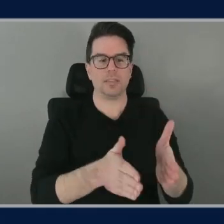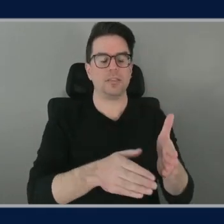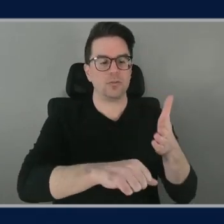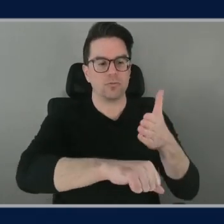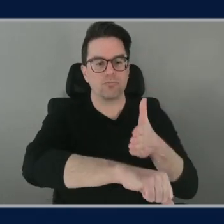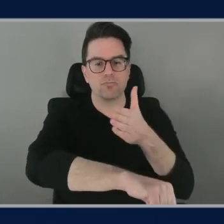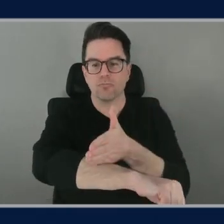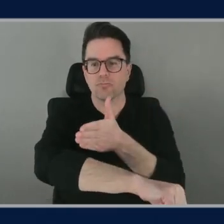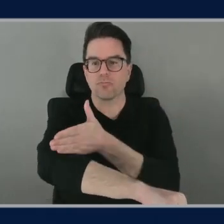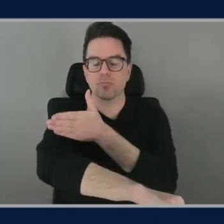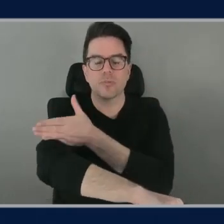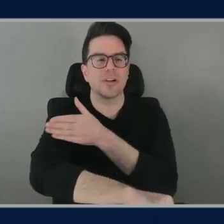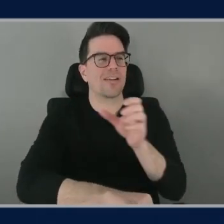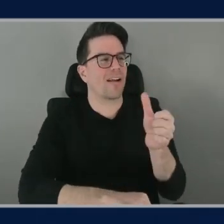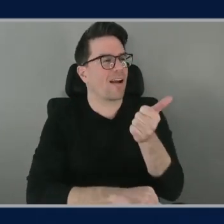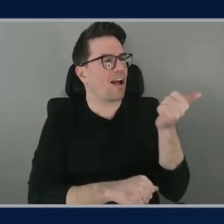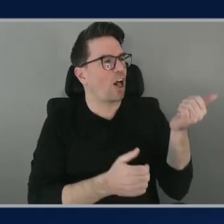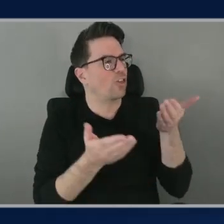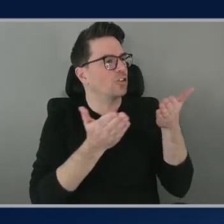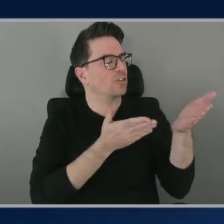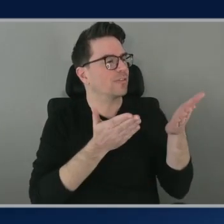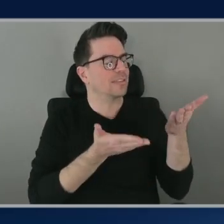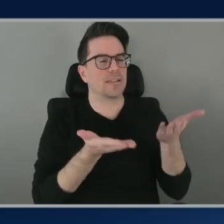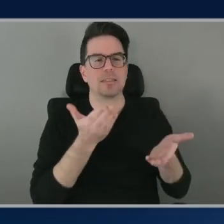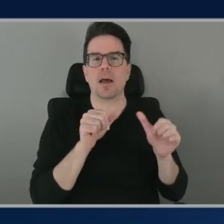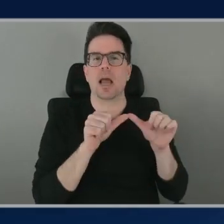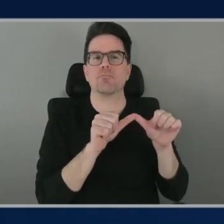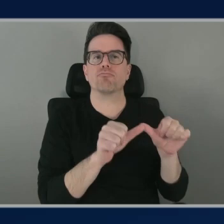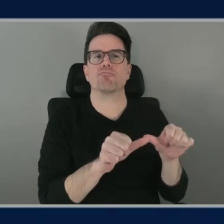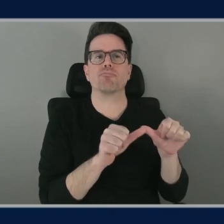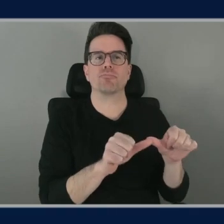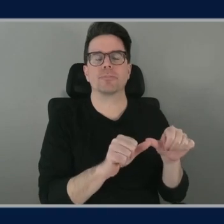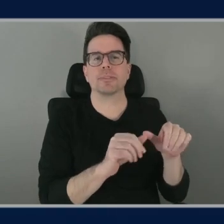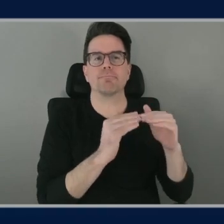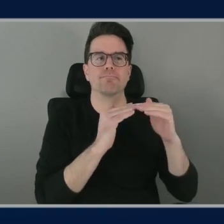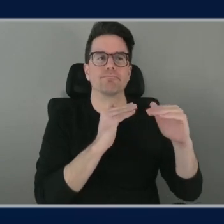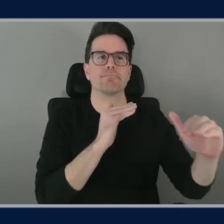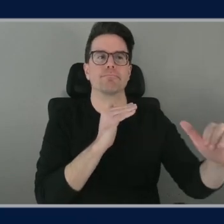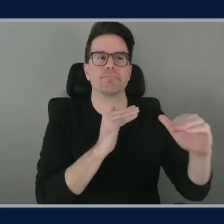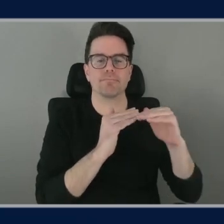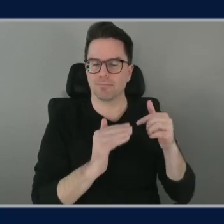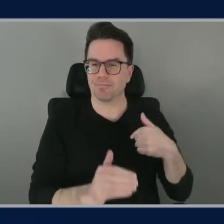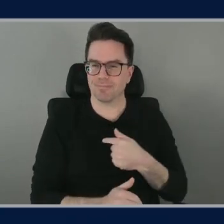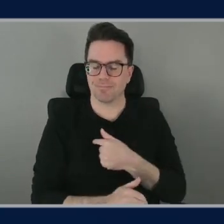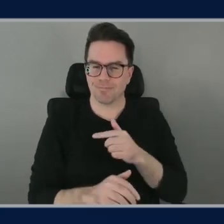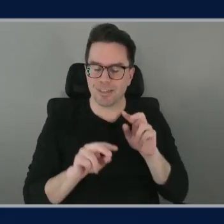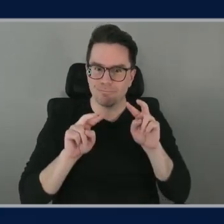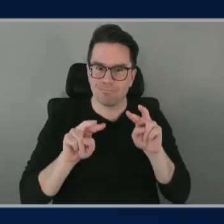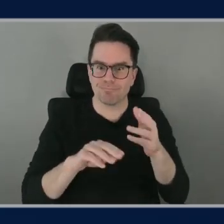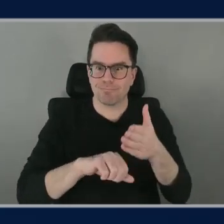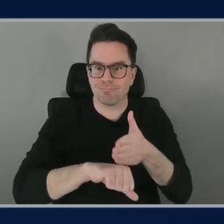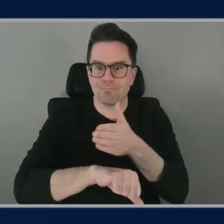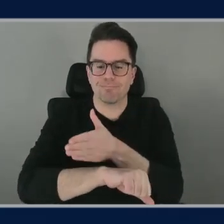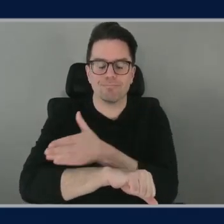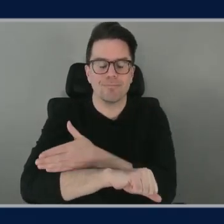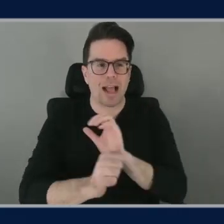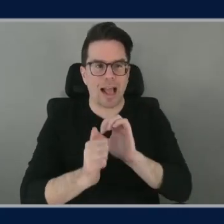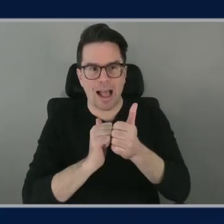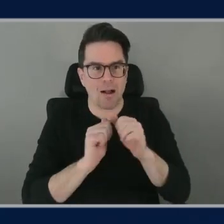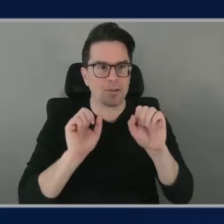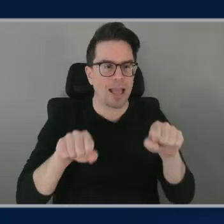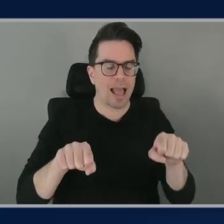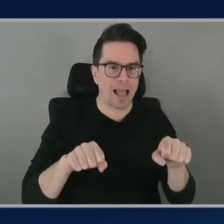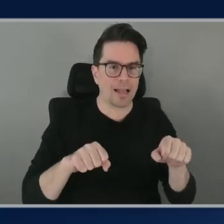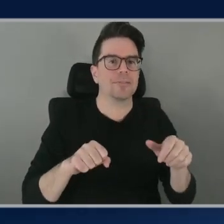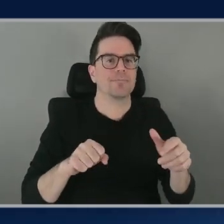customers, which I think that's pretty amazing. Yeah. And I would say we do that by listening to our customers. We get that customer feedback and